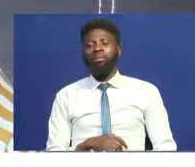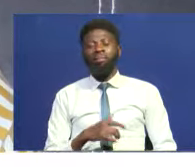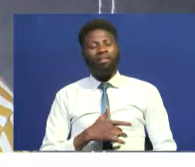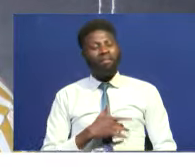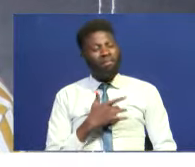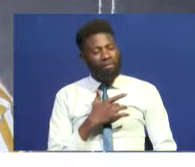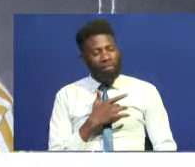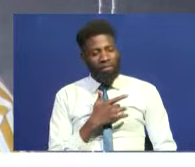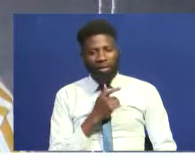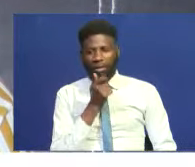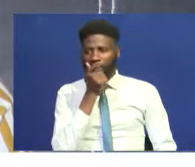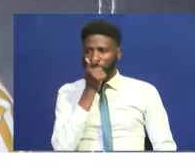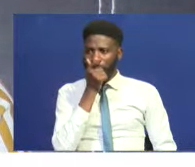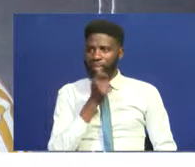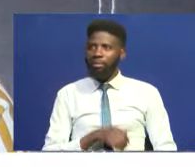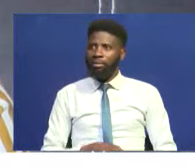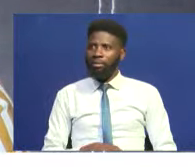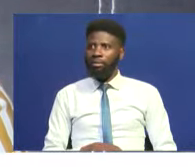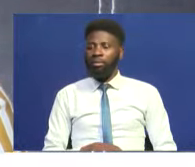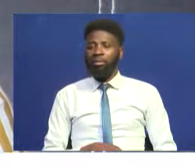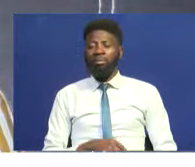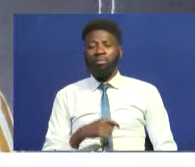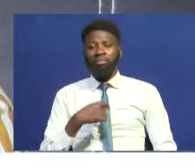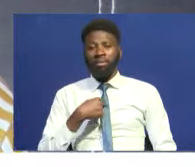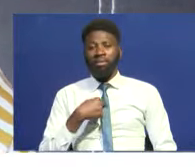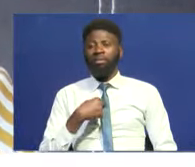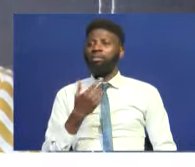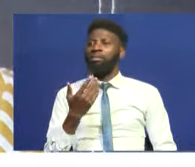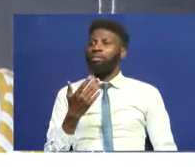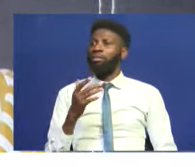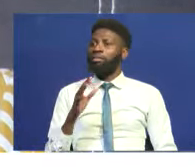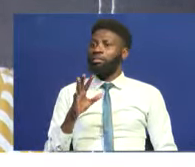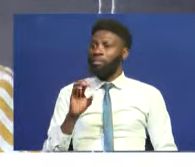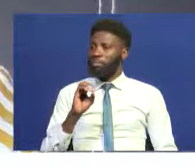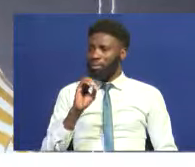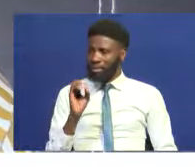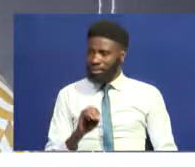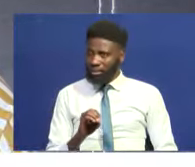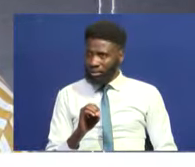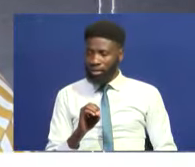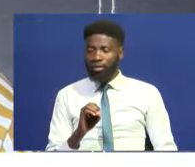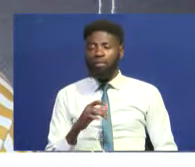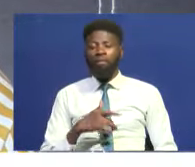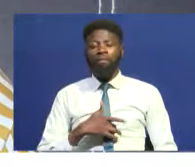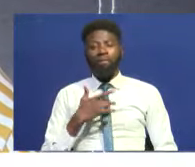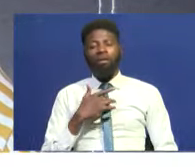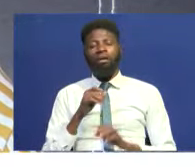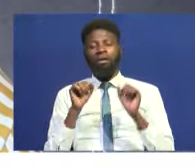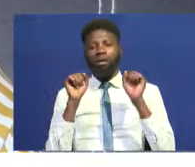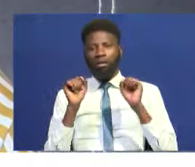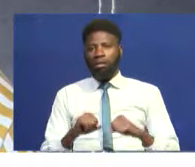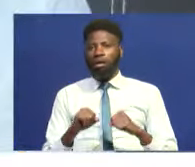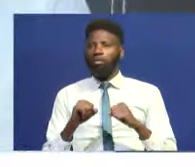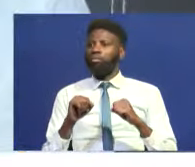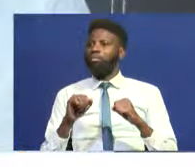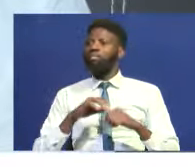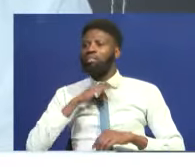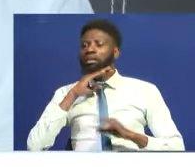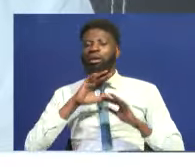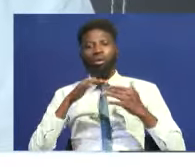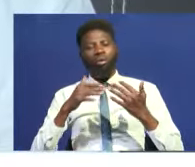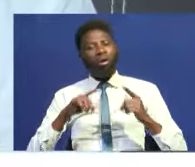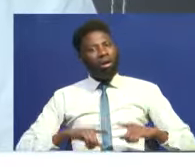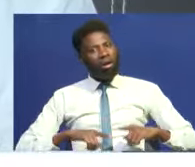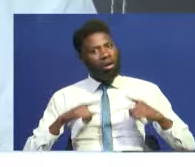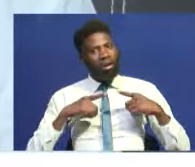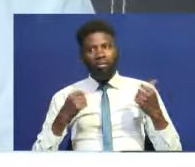like 50% parent. I feel that they might survive or they might die anytime. So